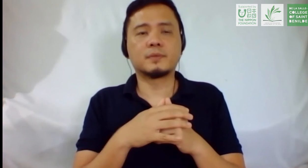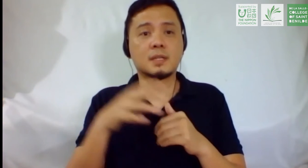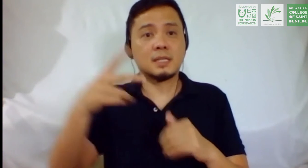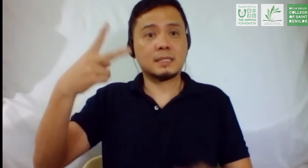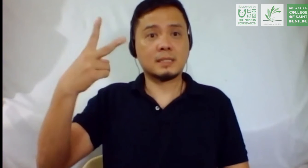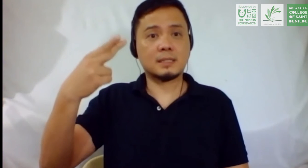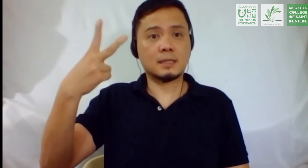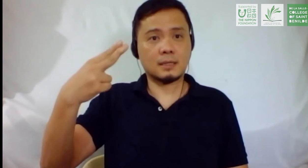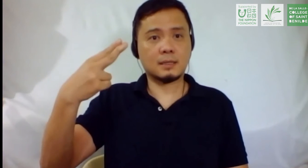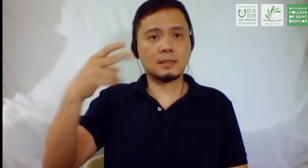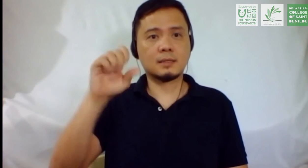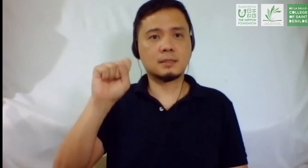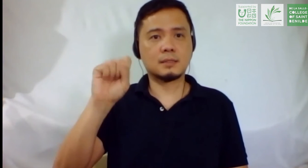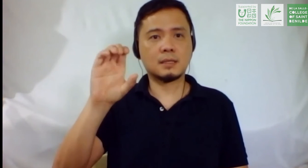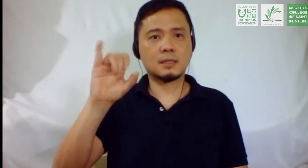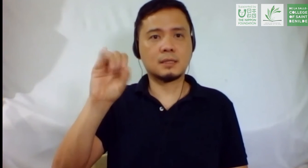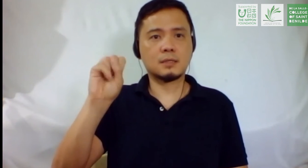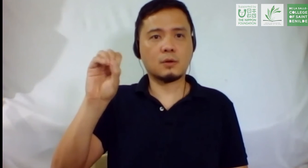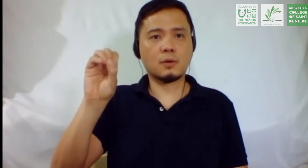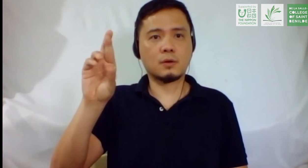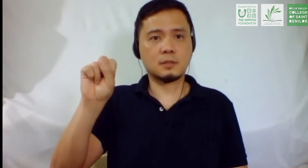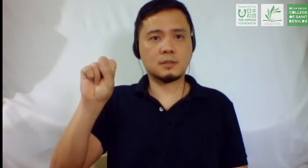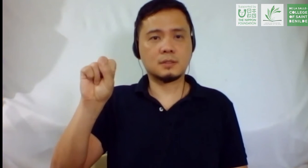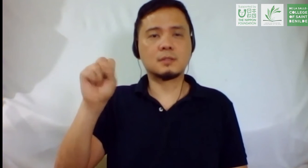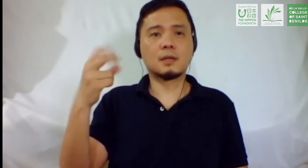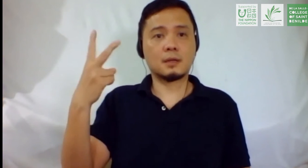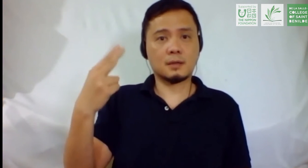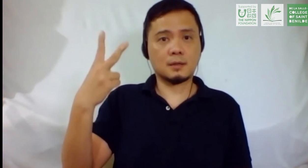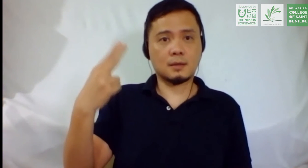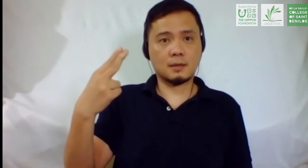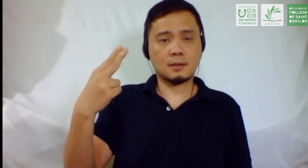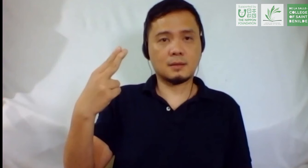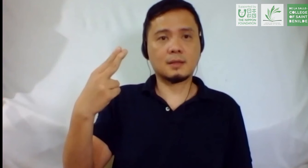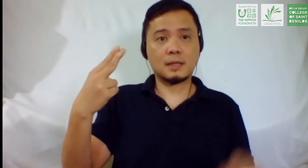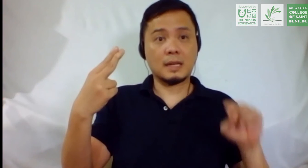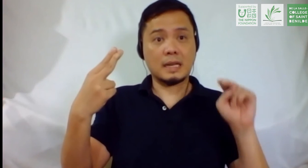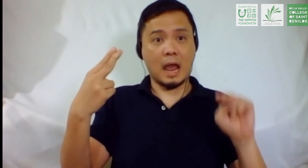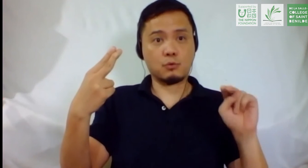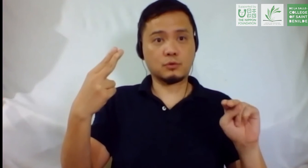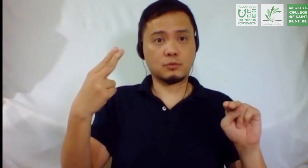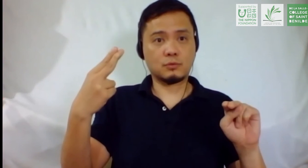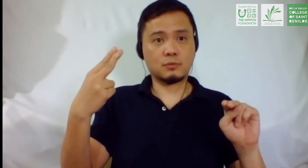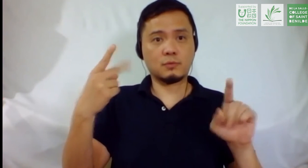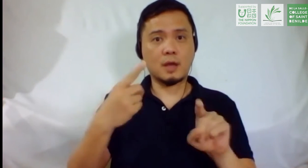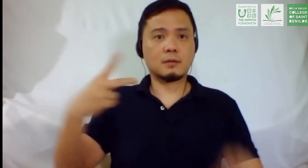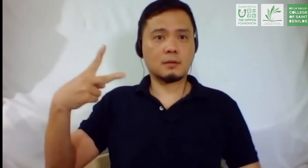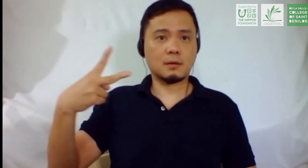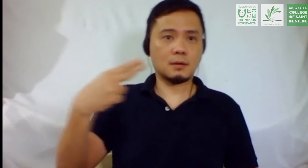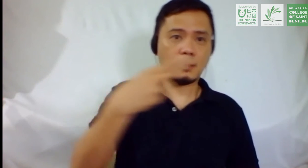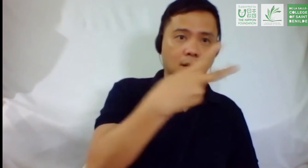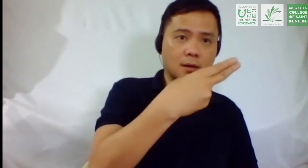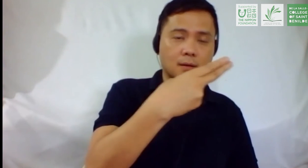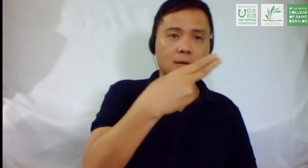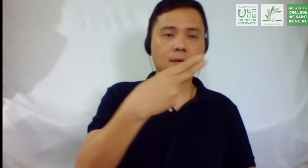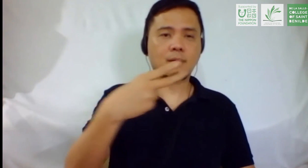scissors, it's like stationary movement. So this is like a noun. But when you do this, you're moving